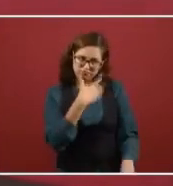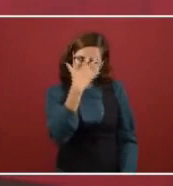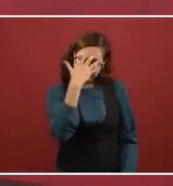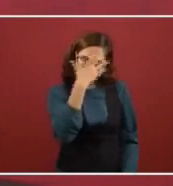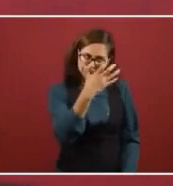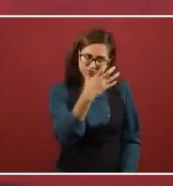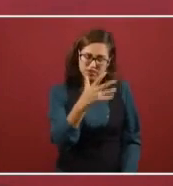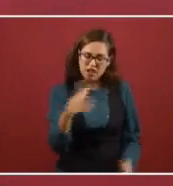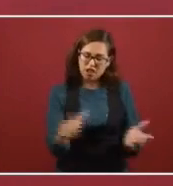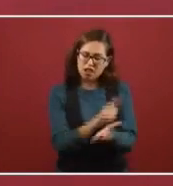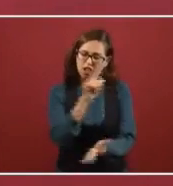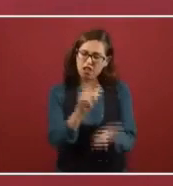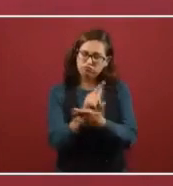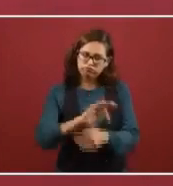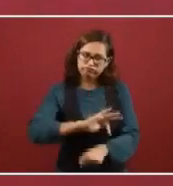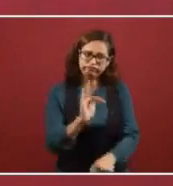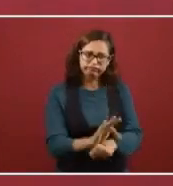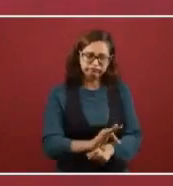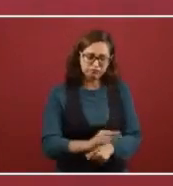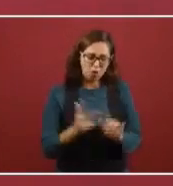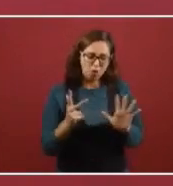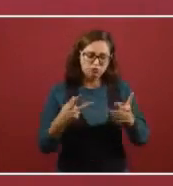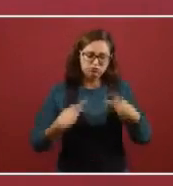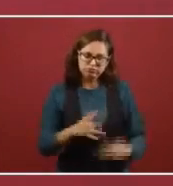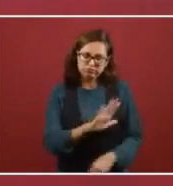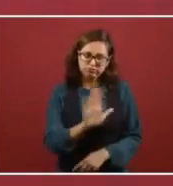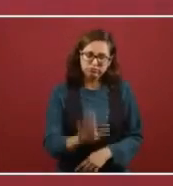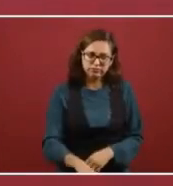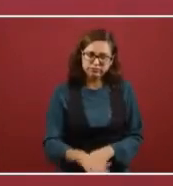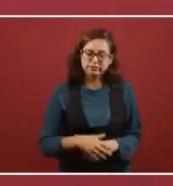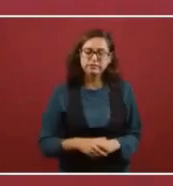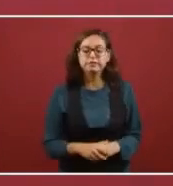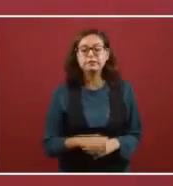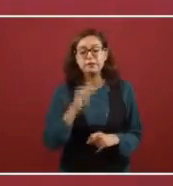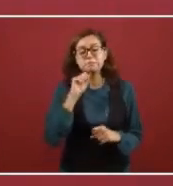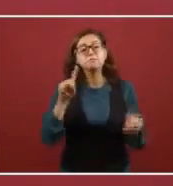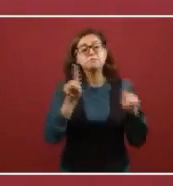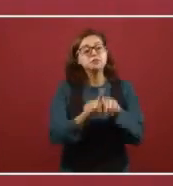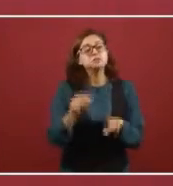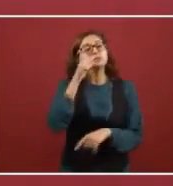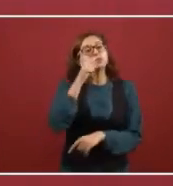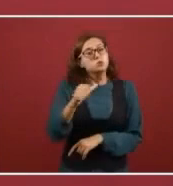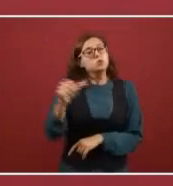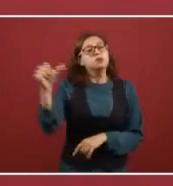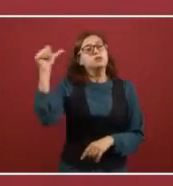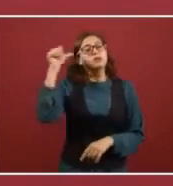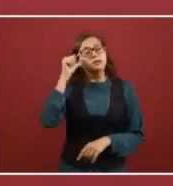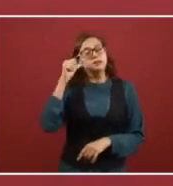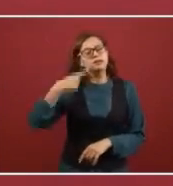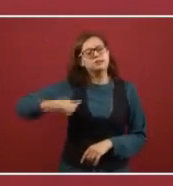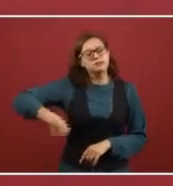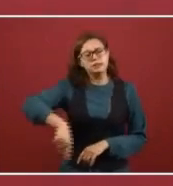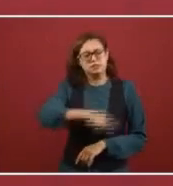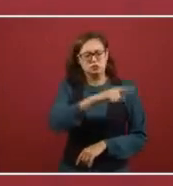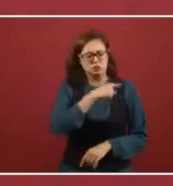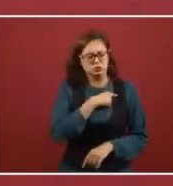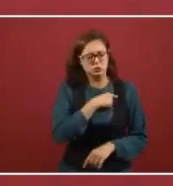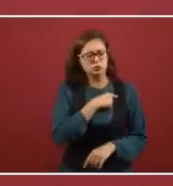a matter of law. And the last thing I could say is that yesterday we had a lot of interest and care